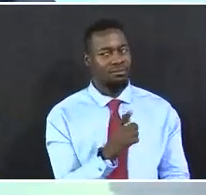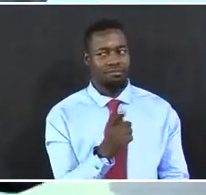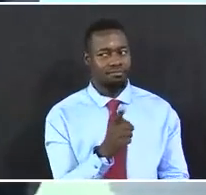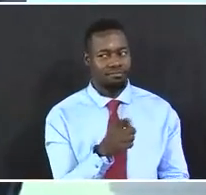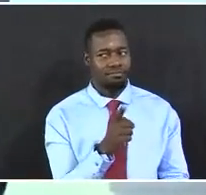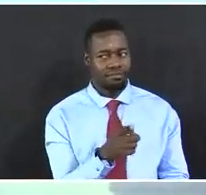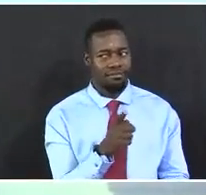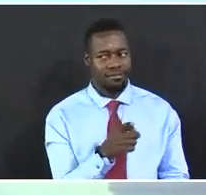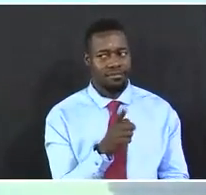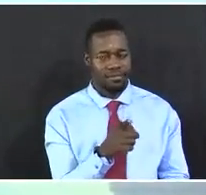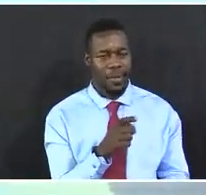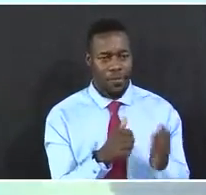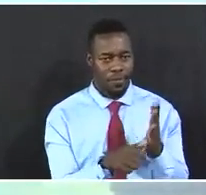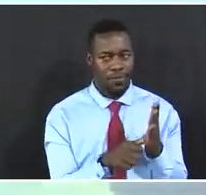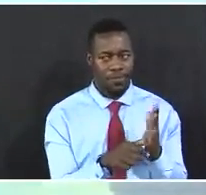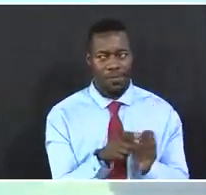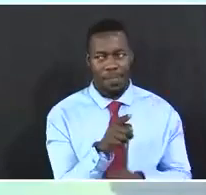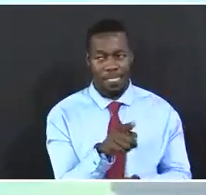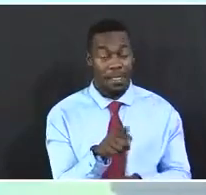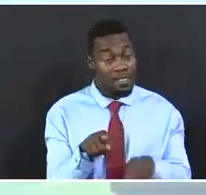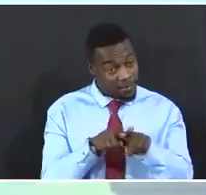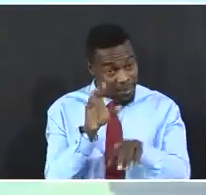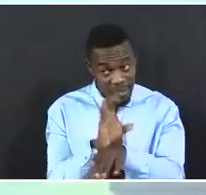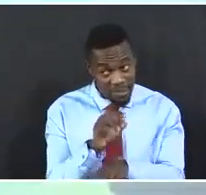an example, and it happens in this church.